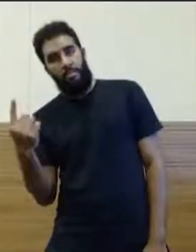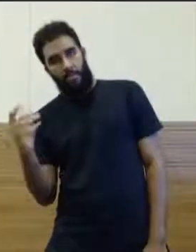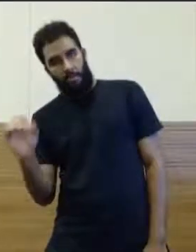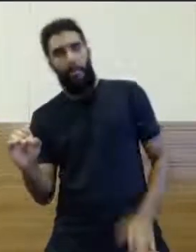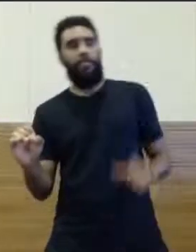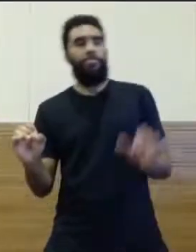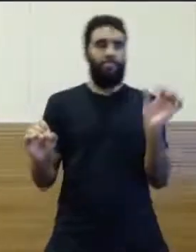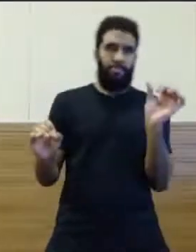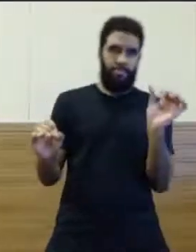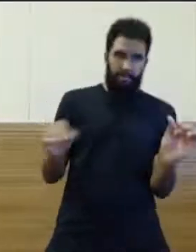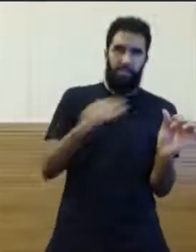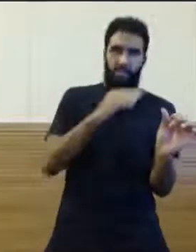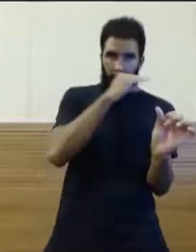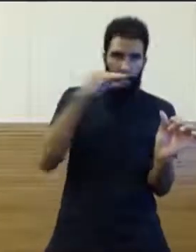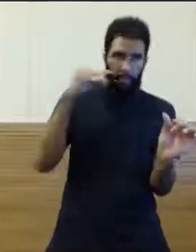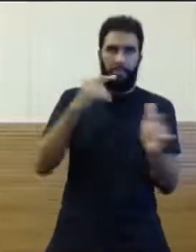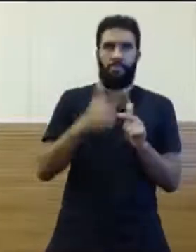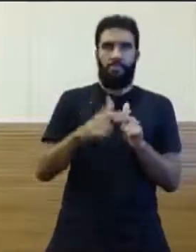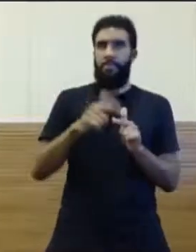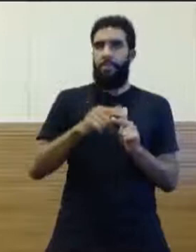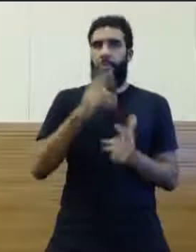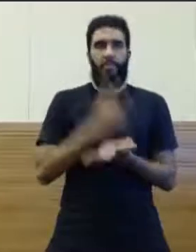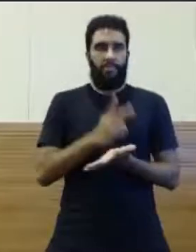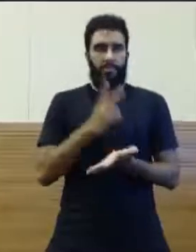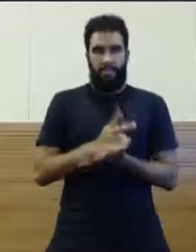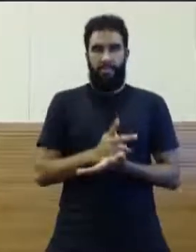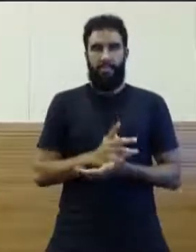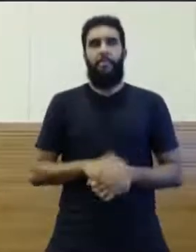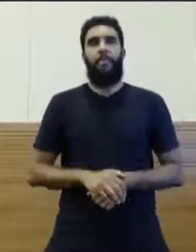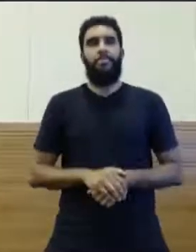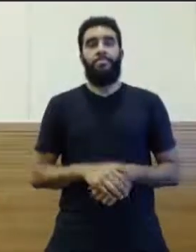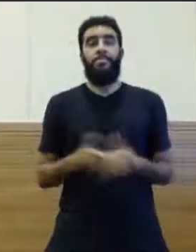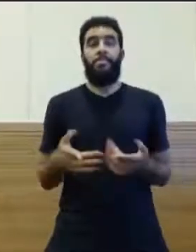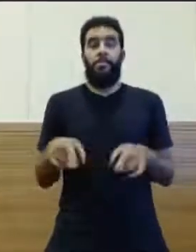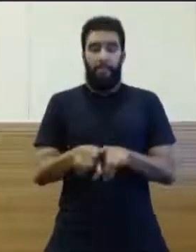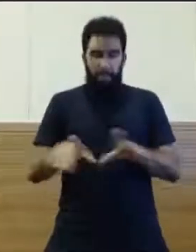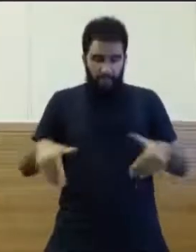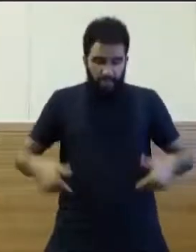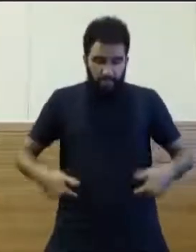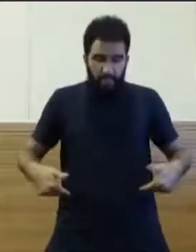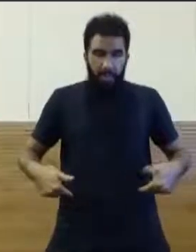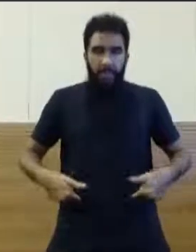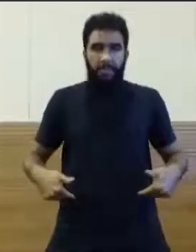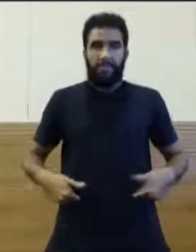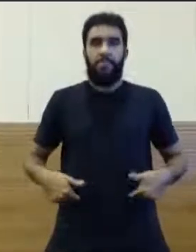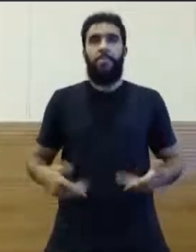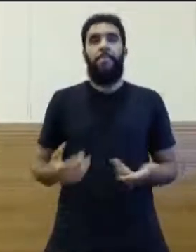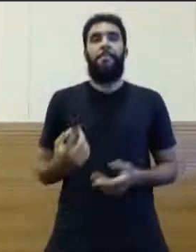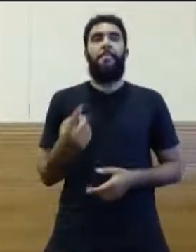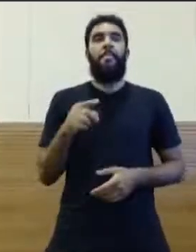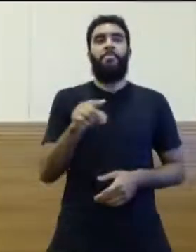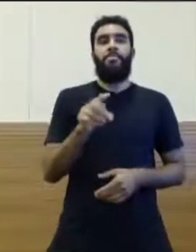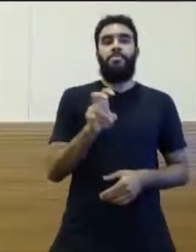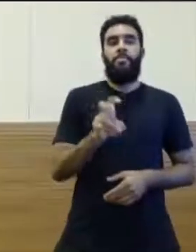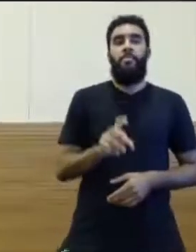each 10 adults have the same problem. As regards hunger,